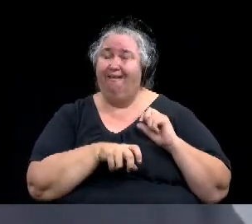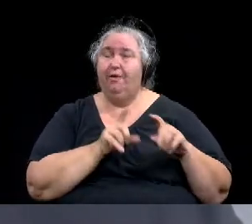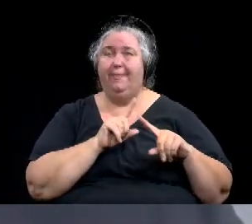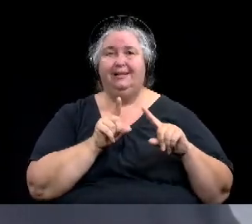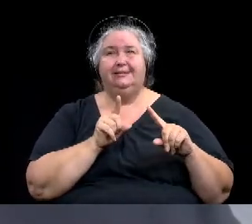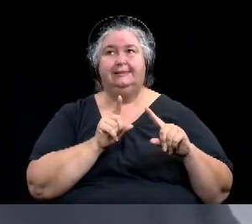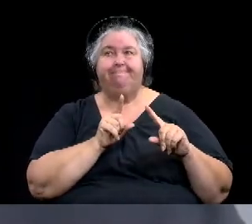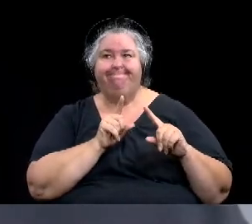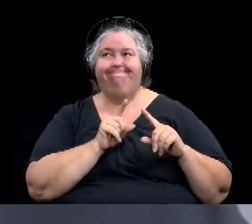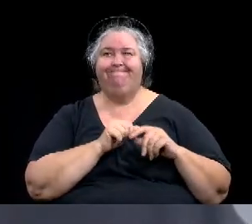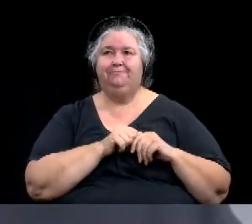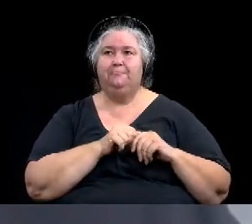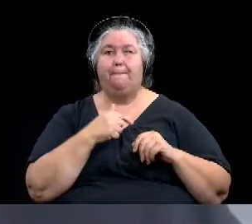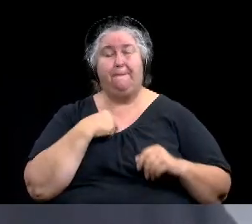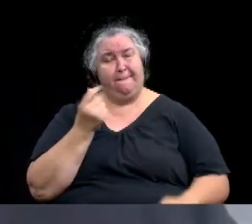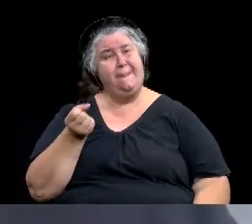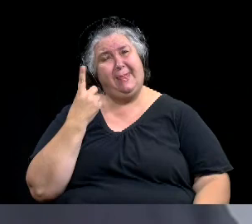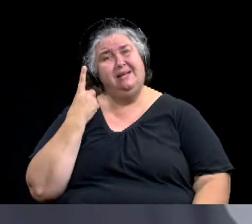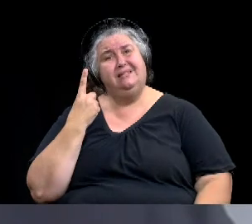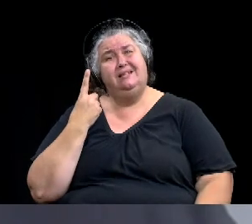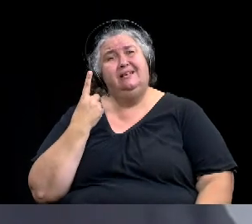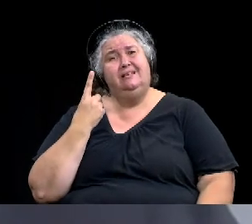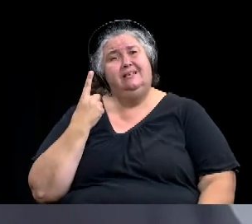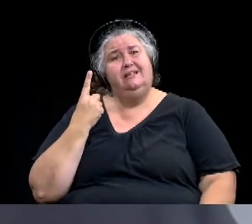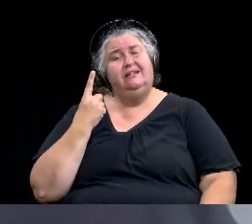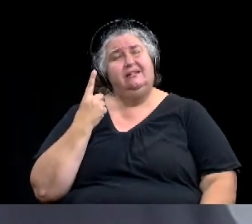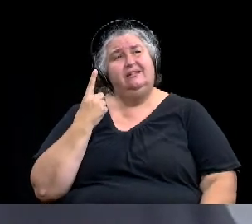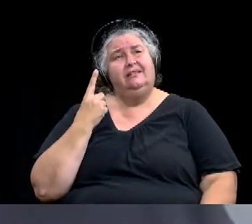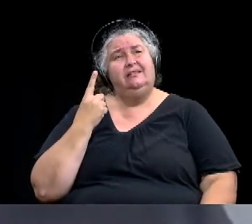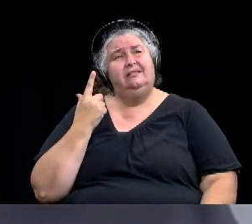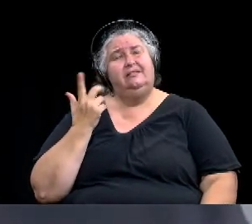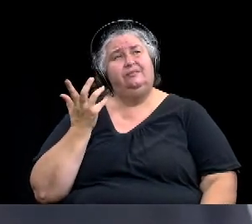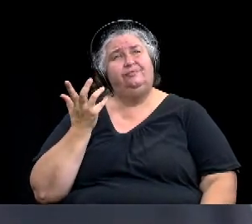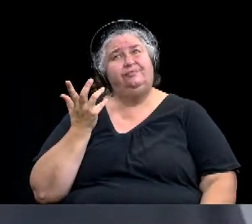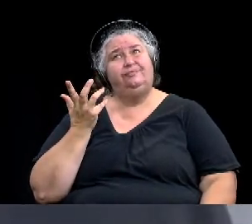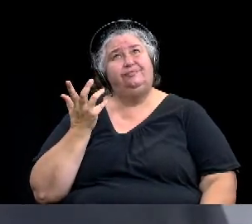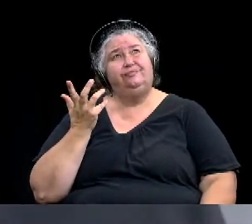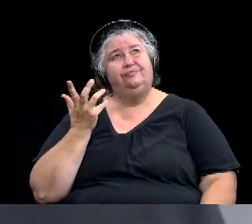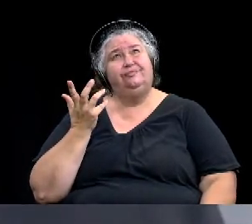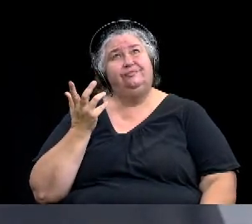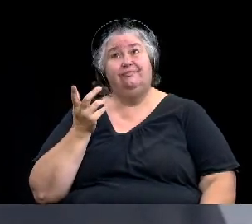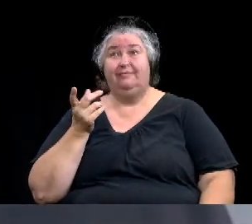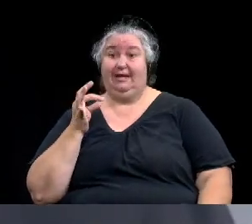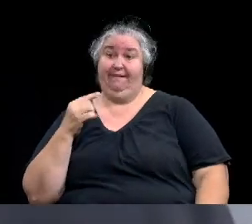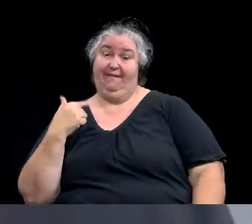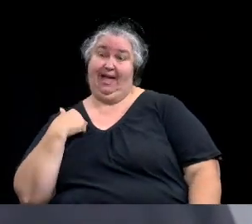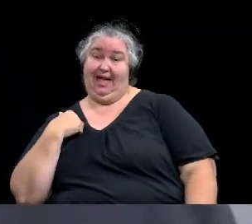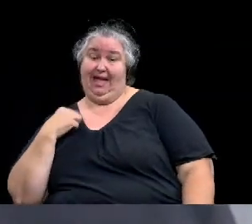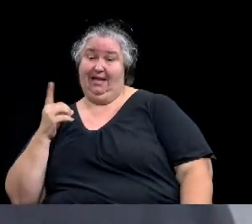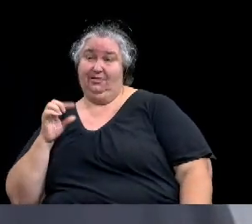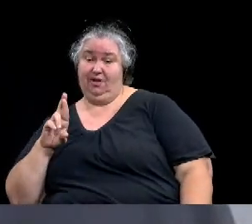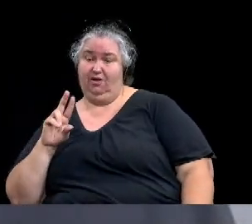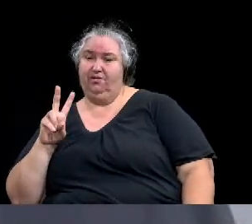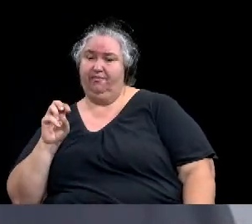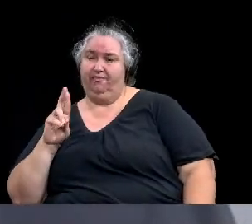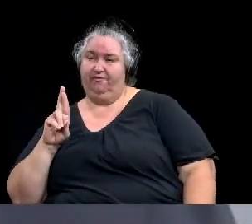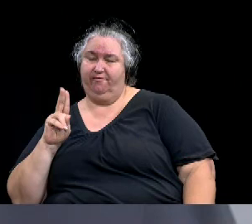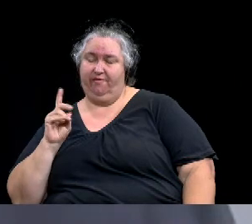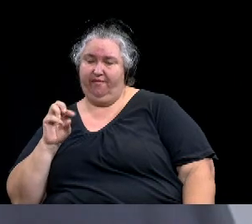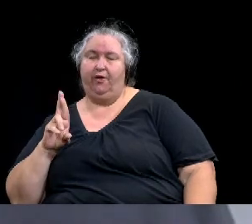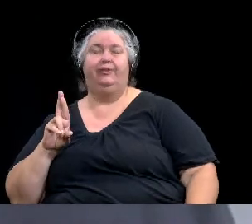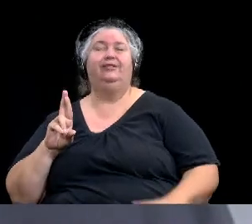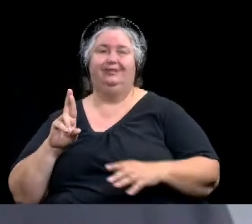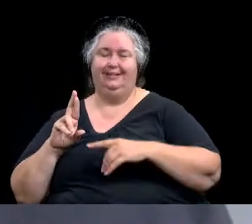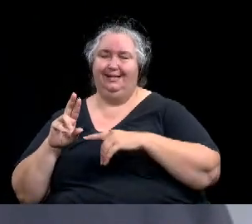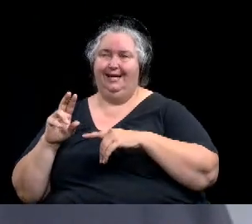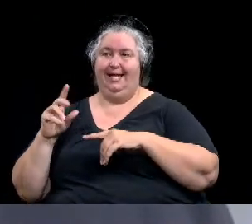I do understand that if I were Dr. Berner and my job was to